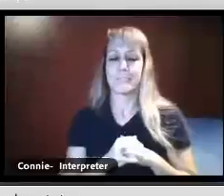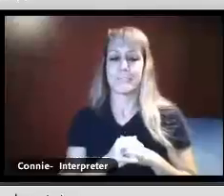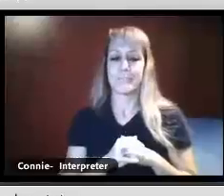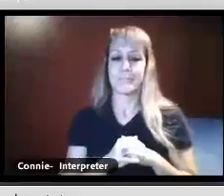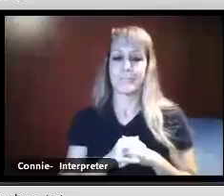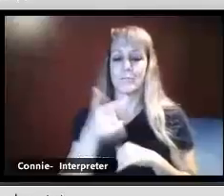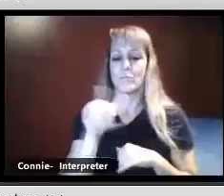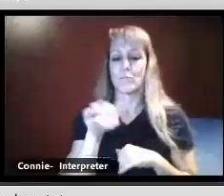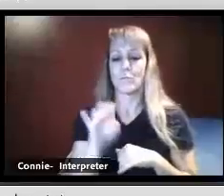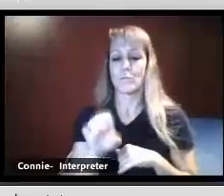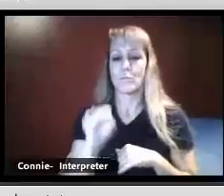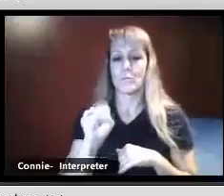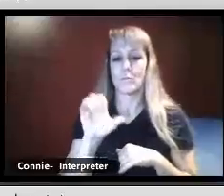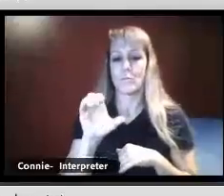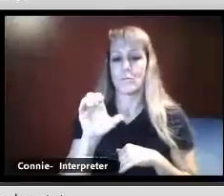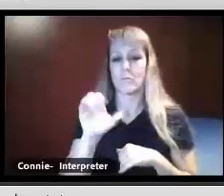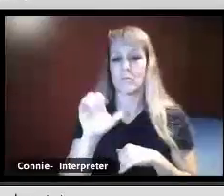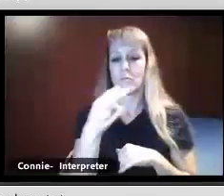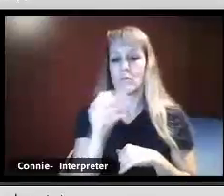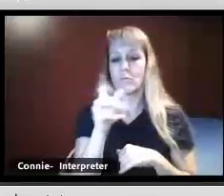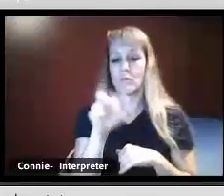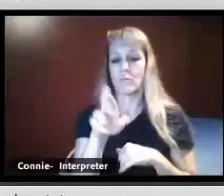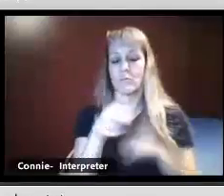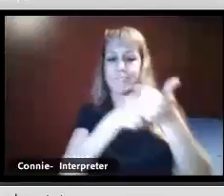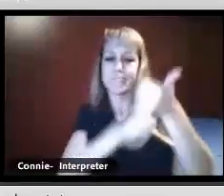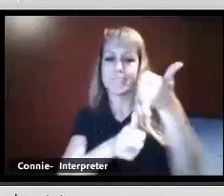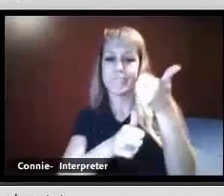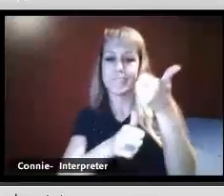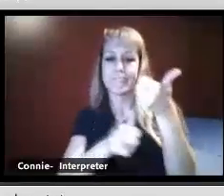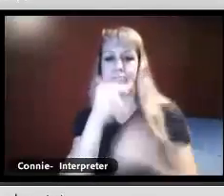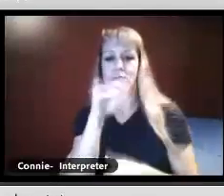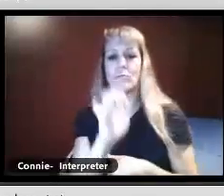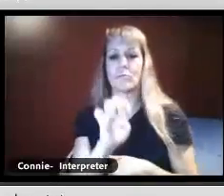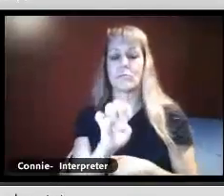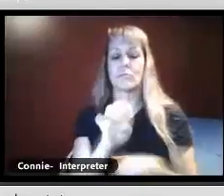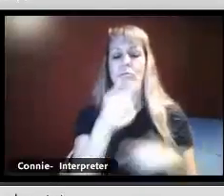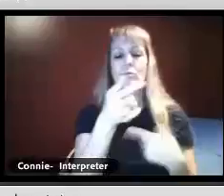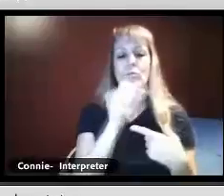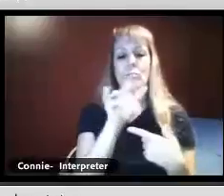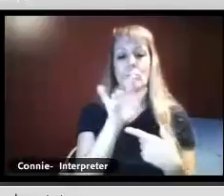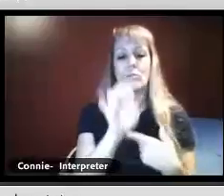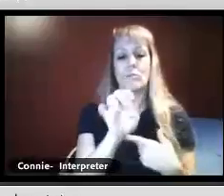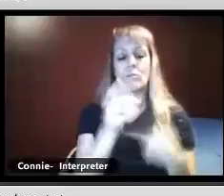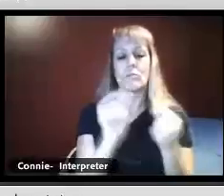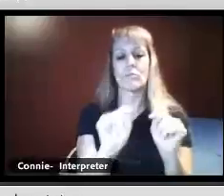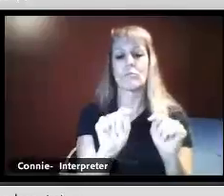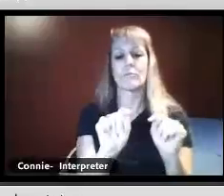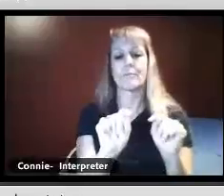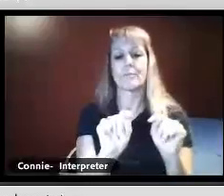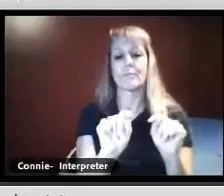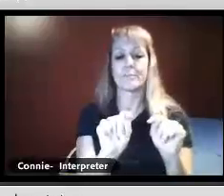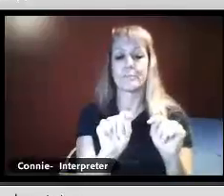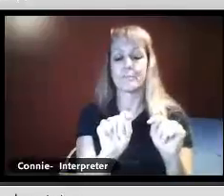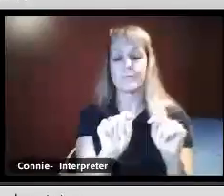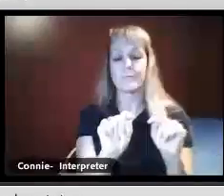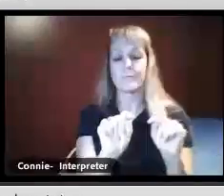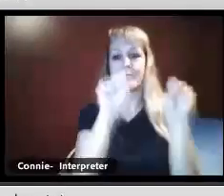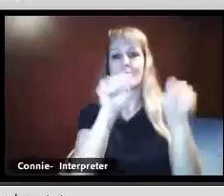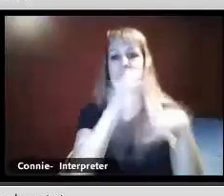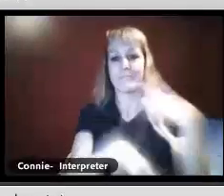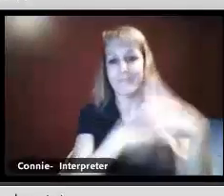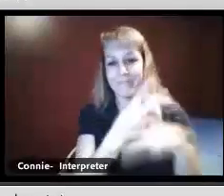Google Scholar is a subset of Google. Google, in its attempts to either take over the world